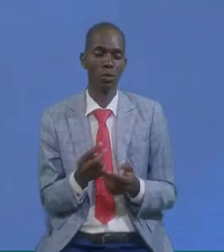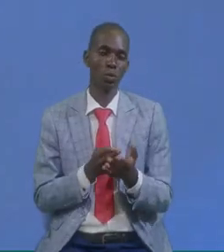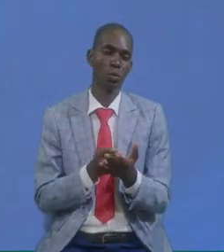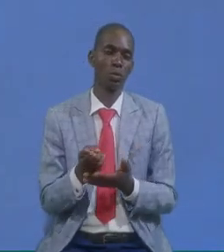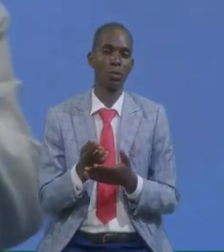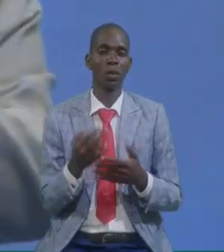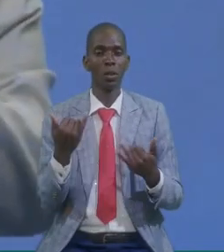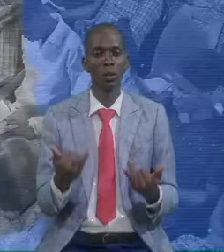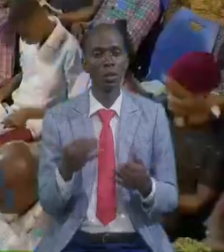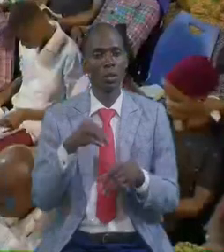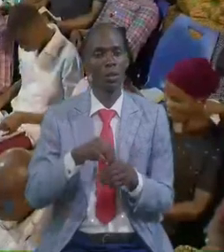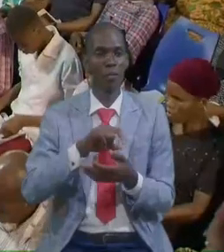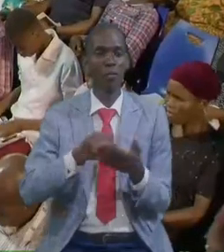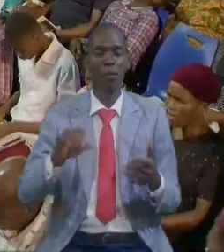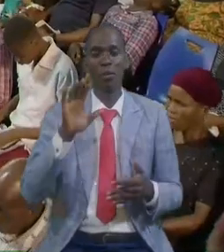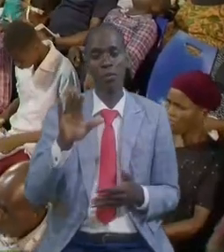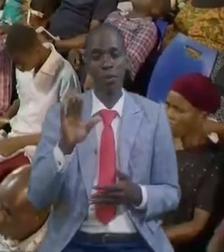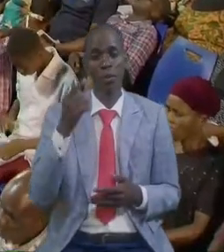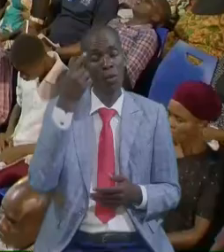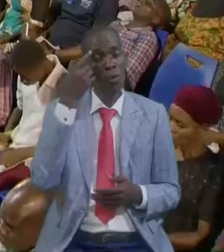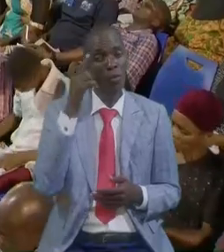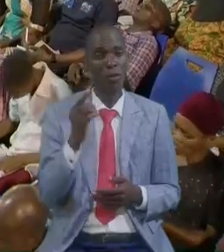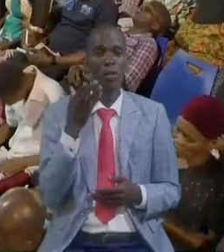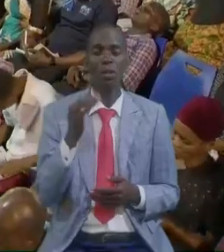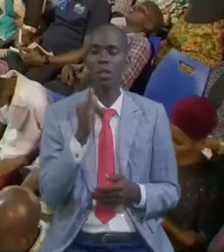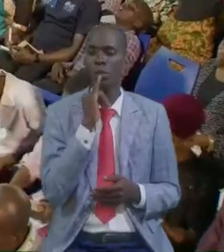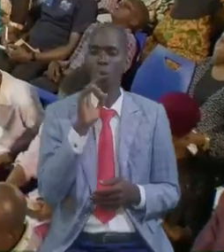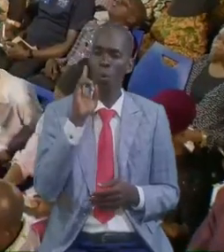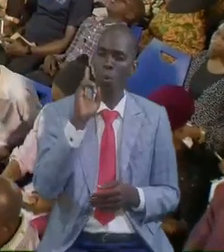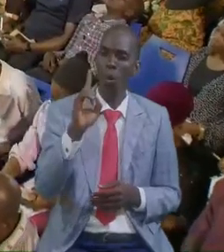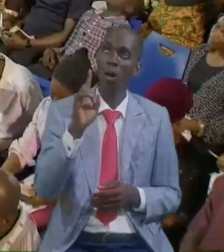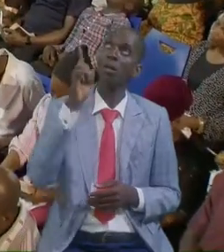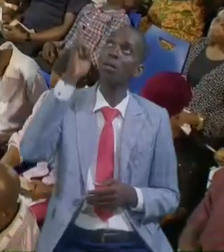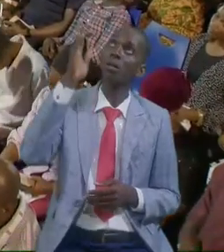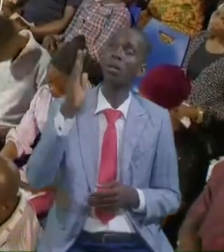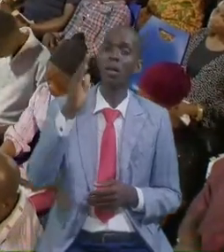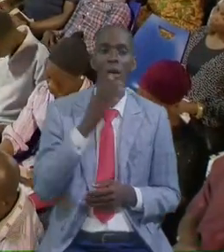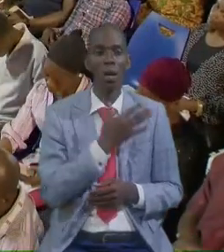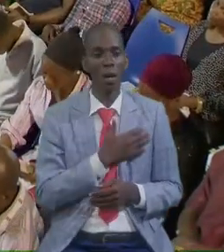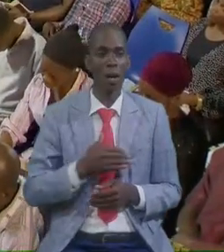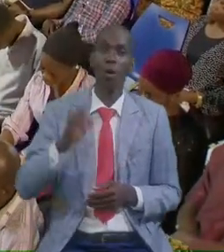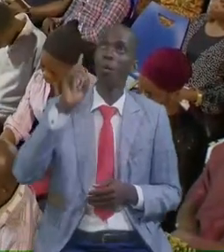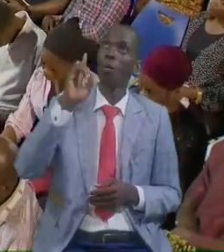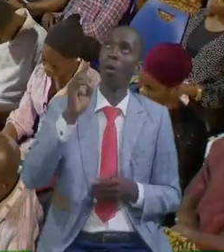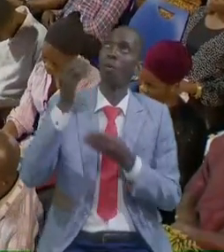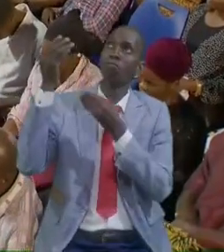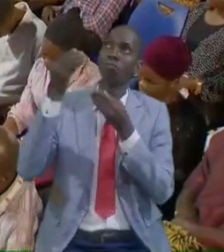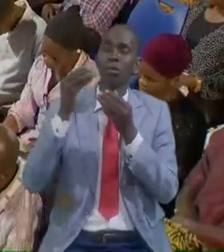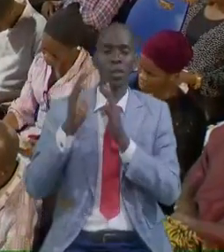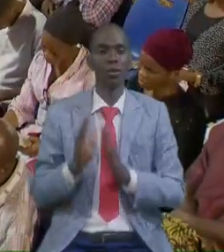at verse 5. In verse 5, for there is one God and one